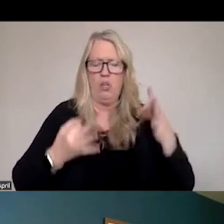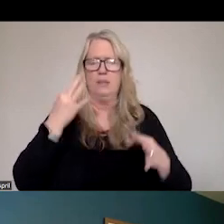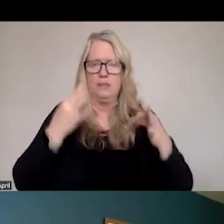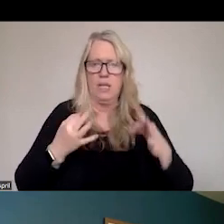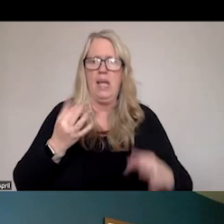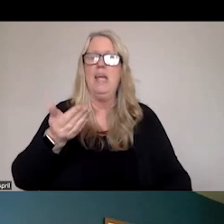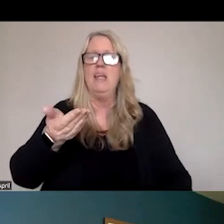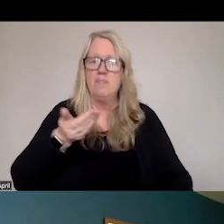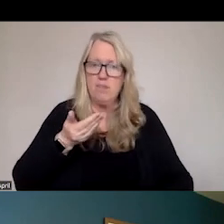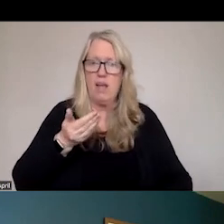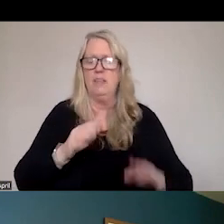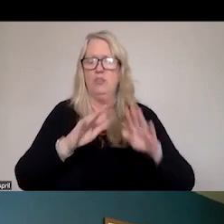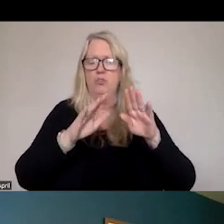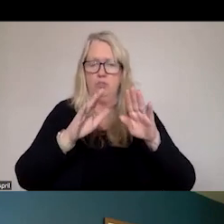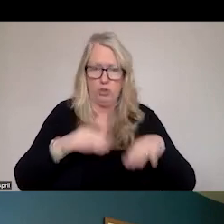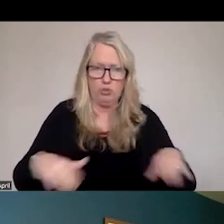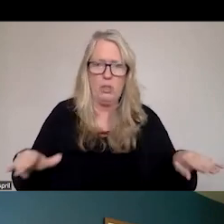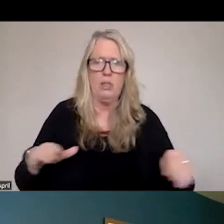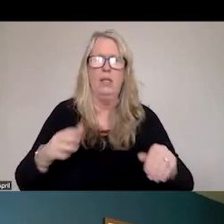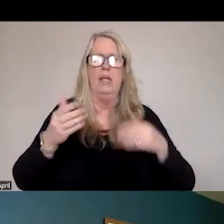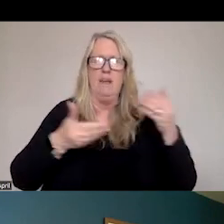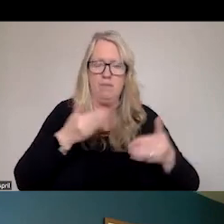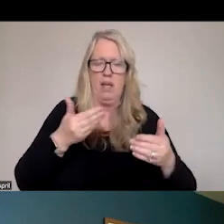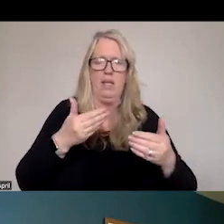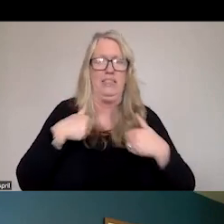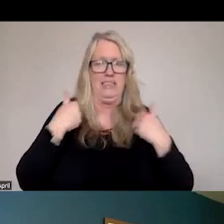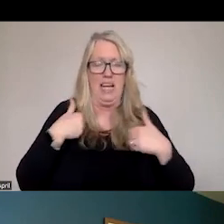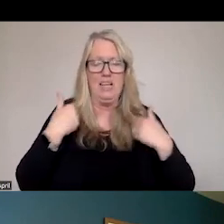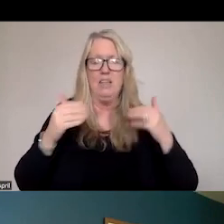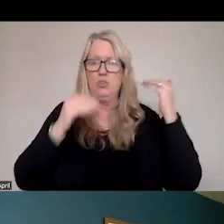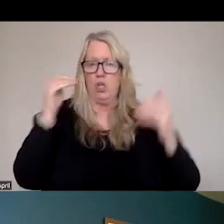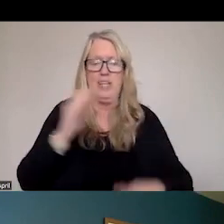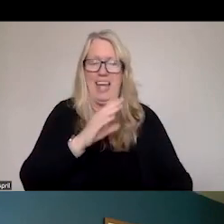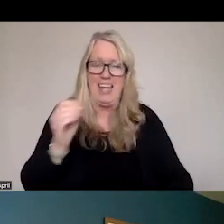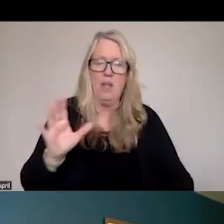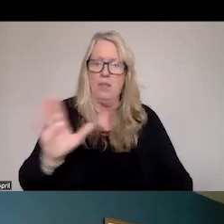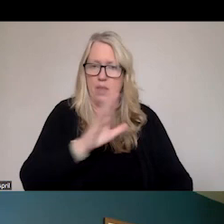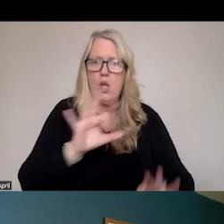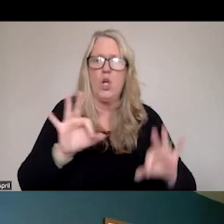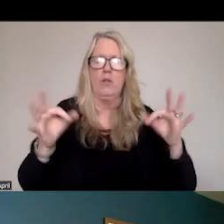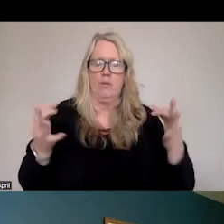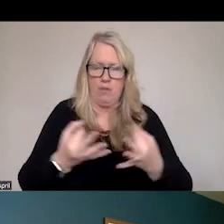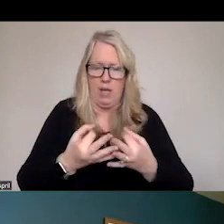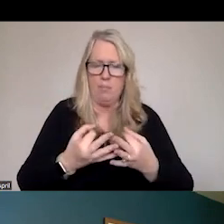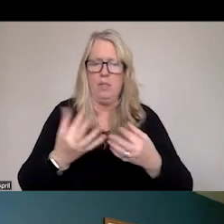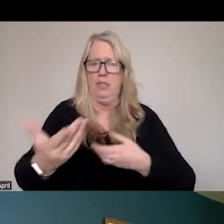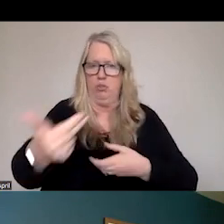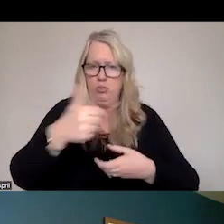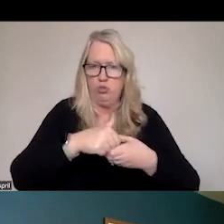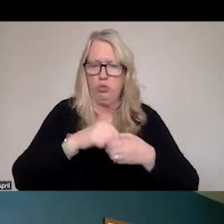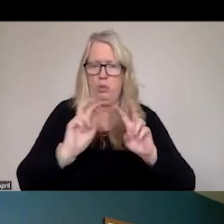invite children, invite young adults, and invite their families to the table, along with